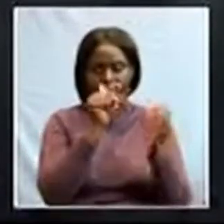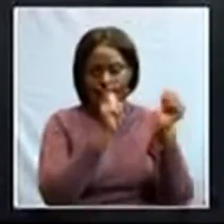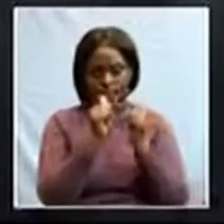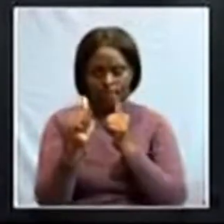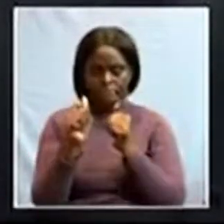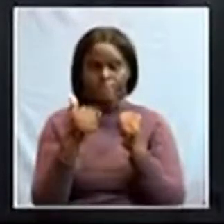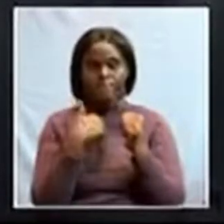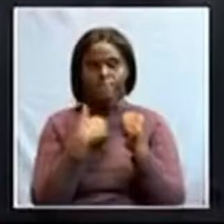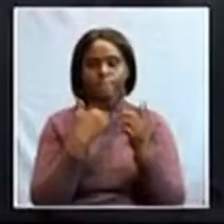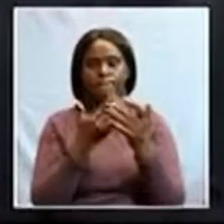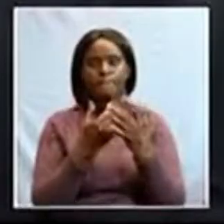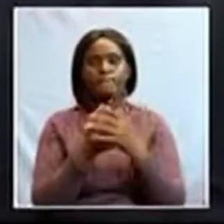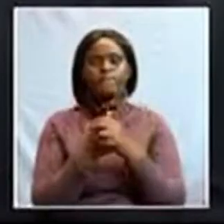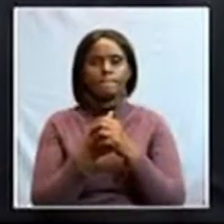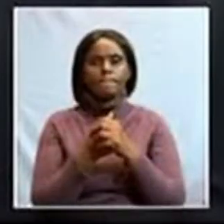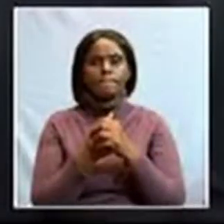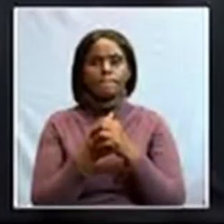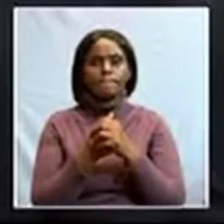taken,